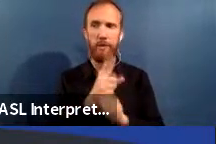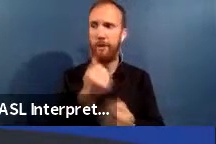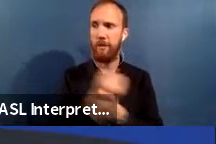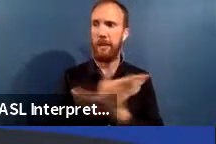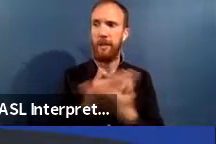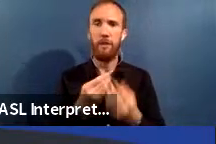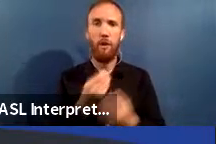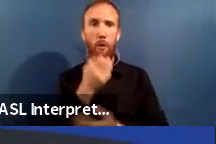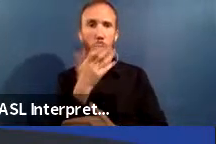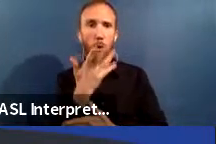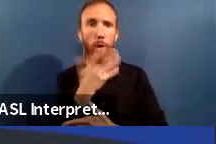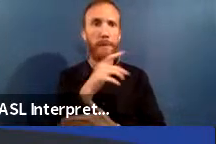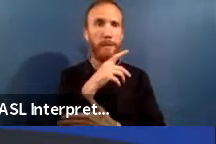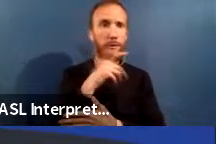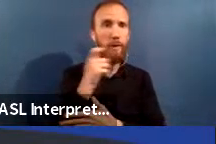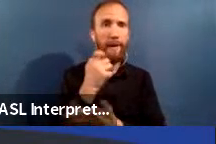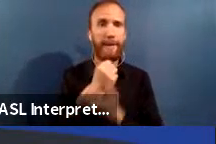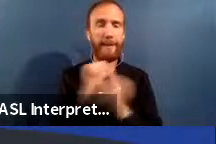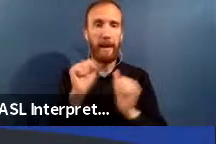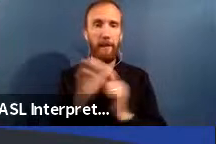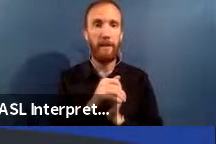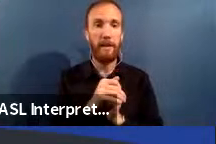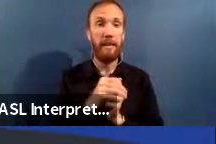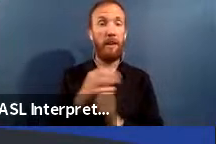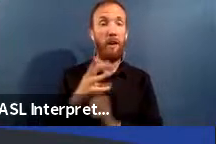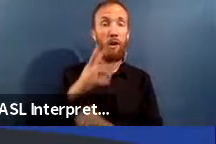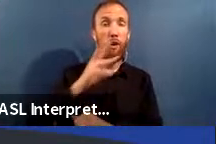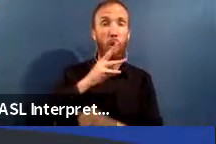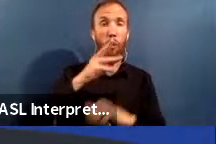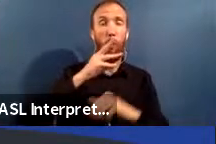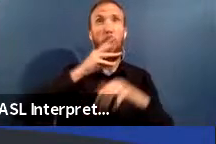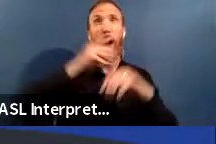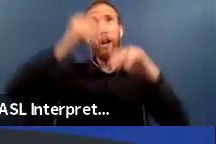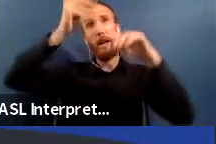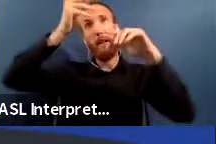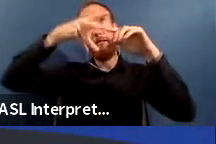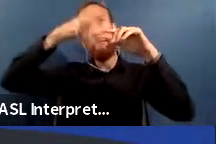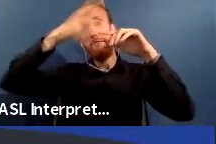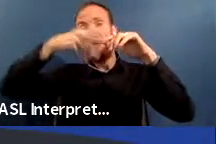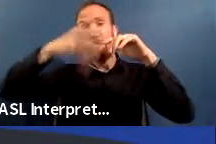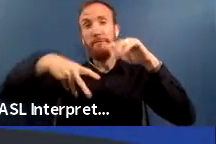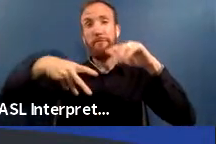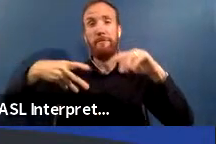communities. Water infiltration leading to